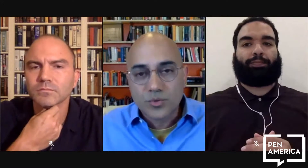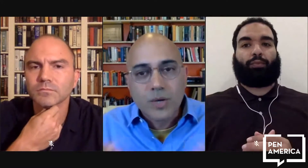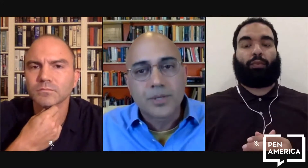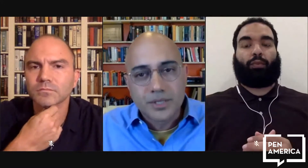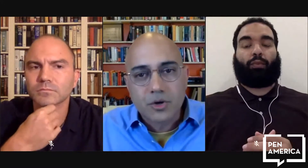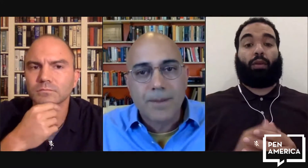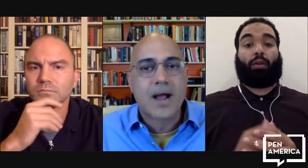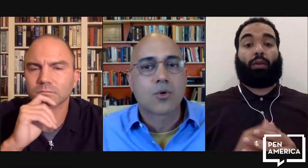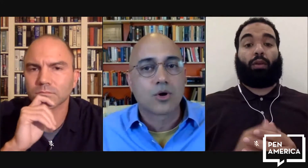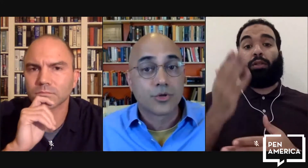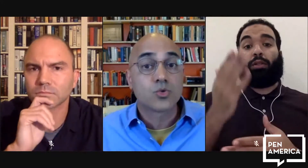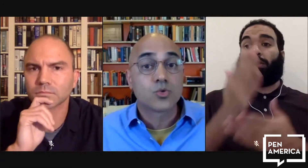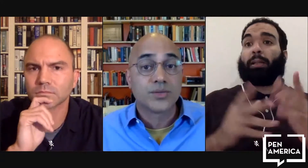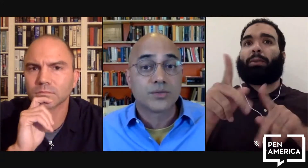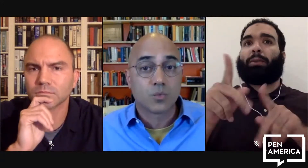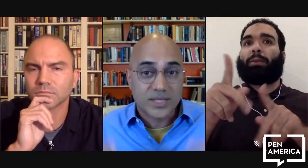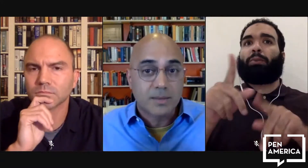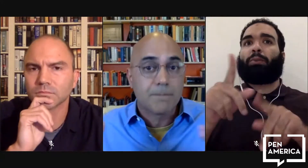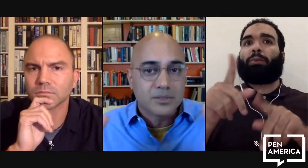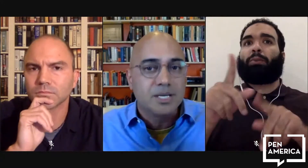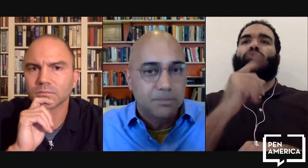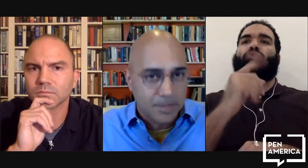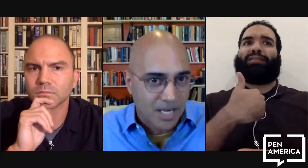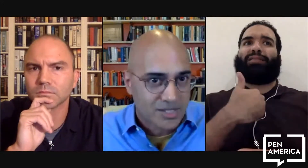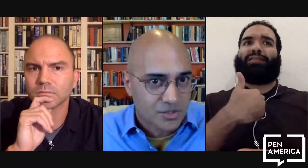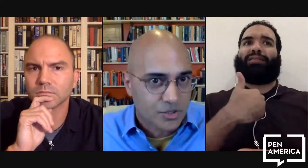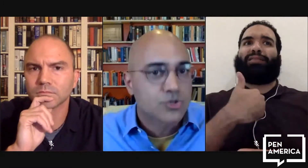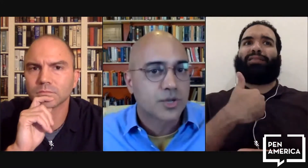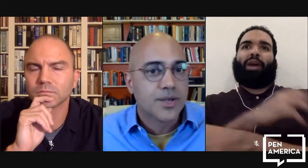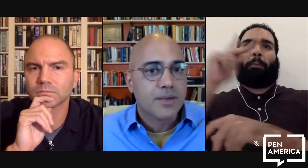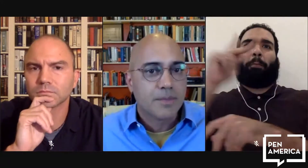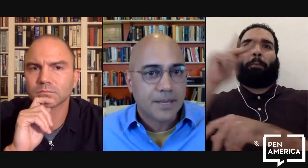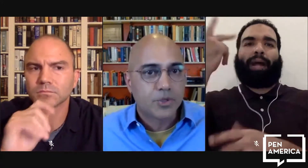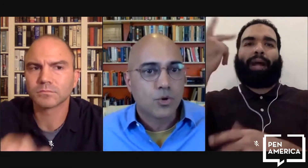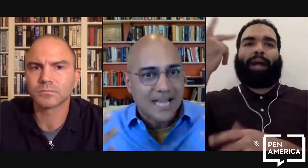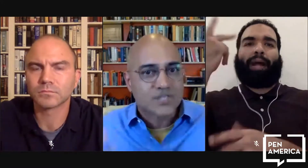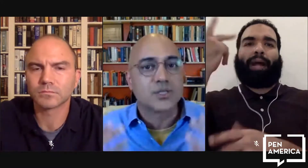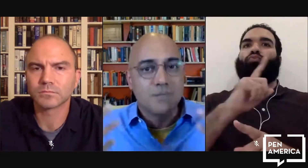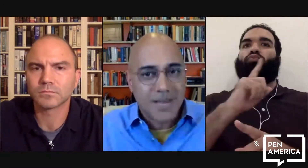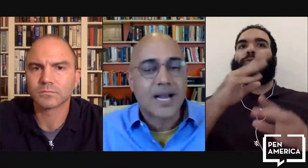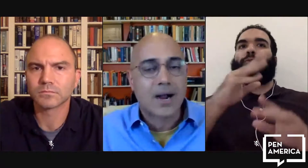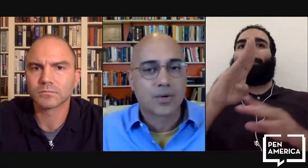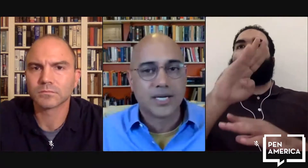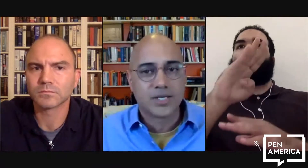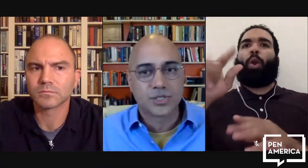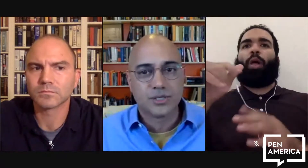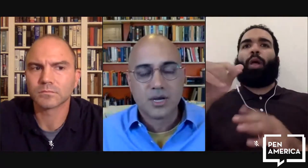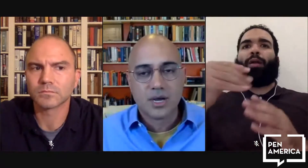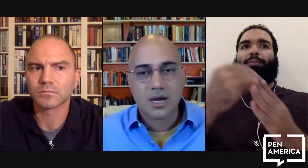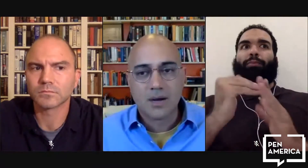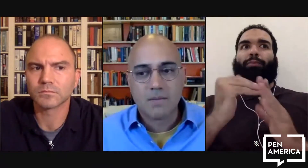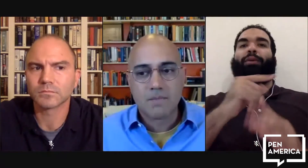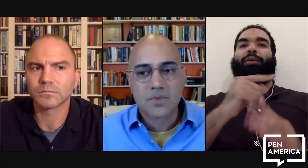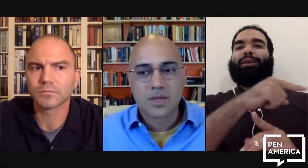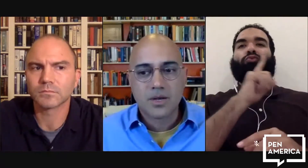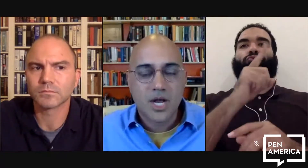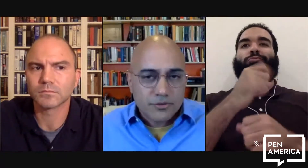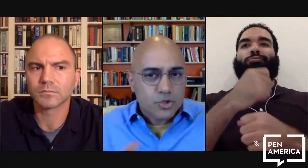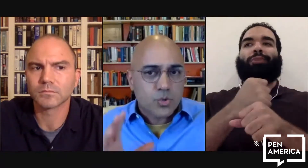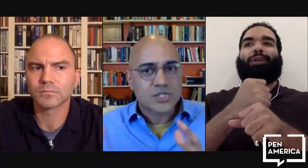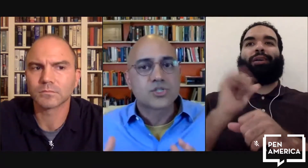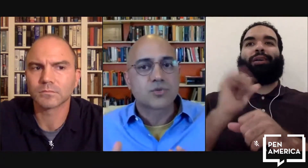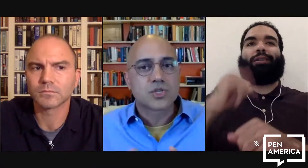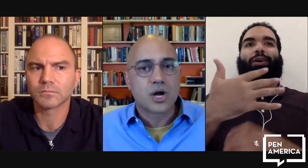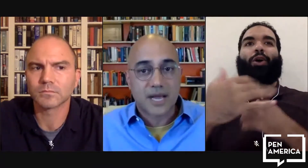Those with real political power, those with $1 billion plus. Those are the people who actually make our nation. None of